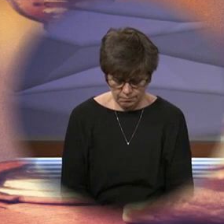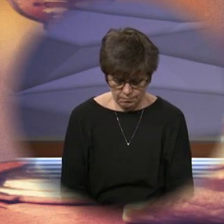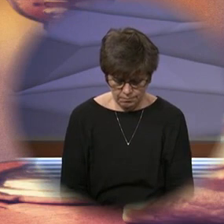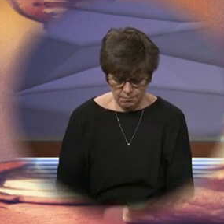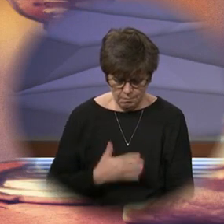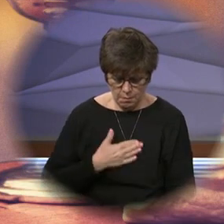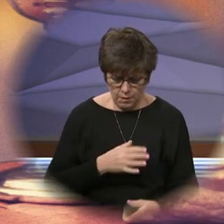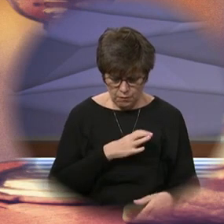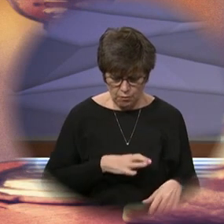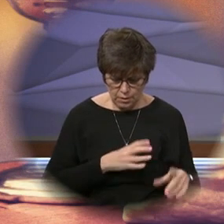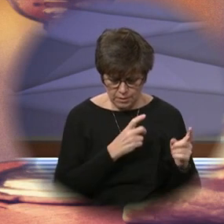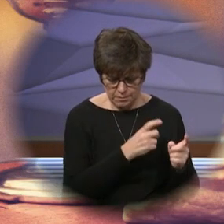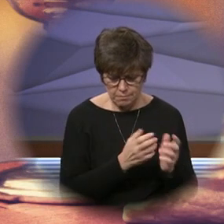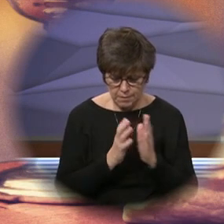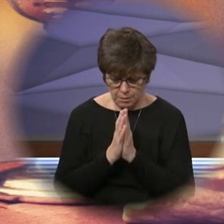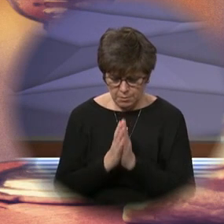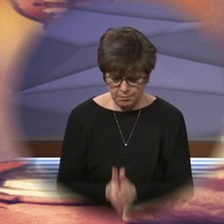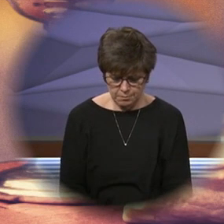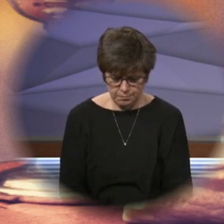The body of Christ. Amen.